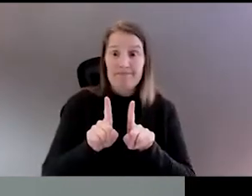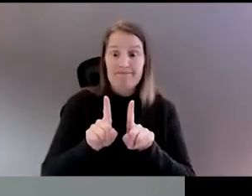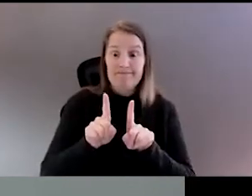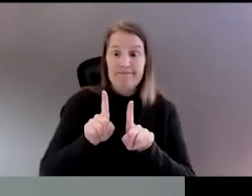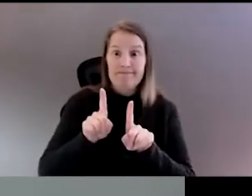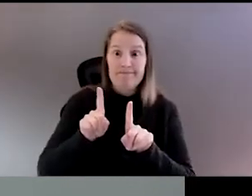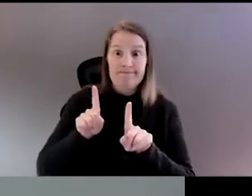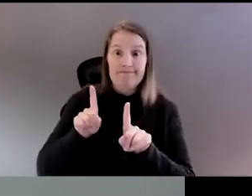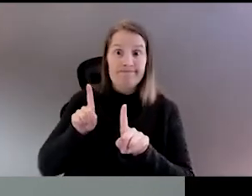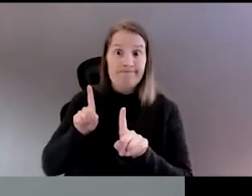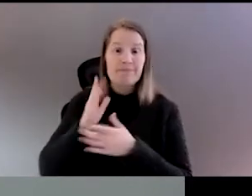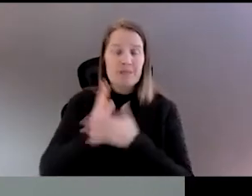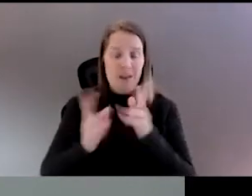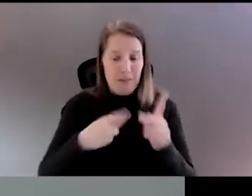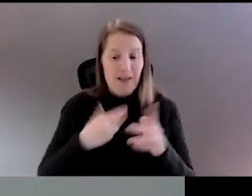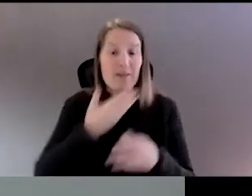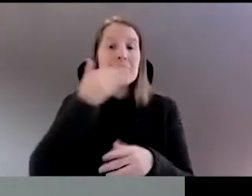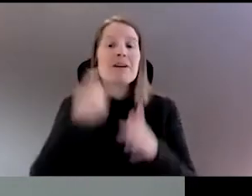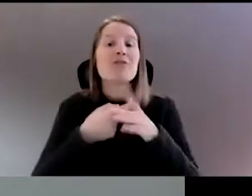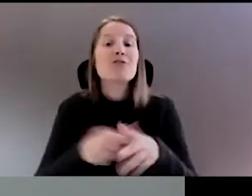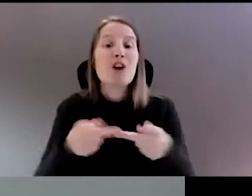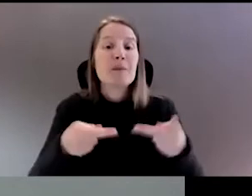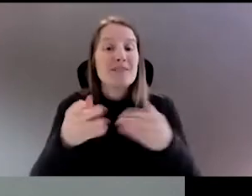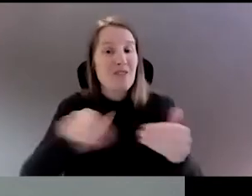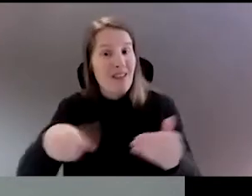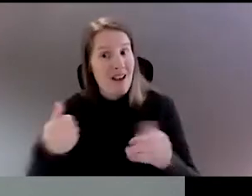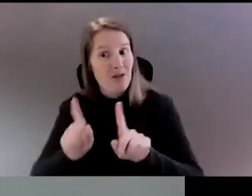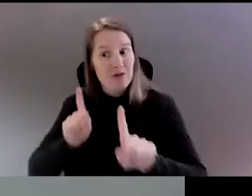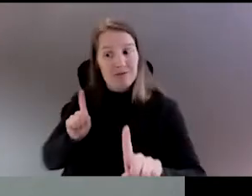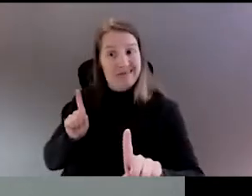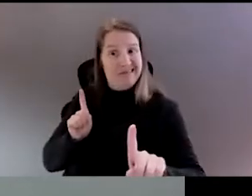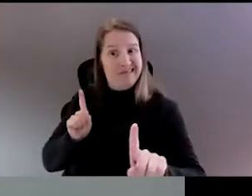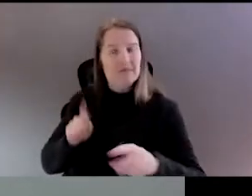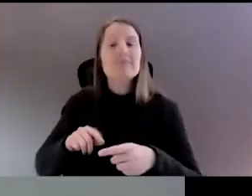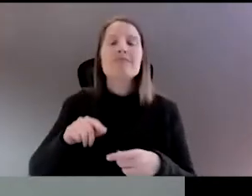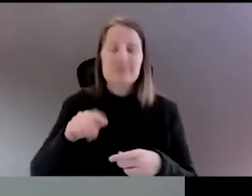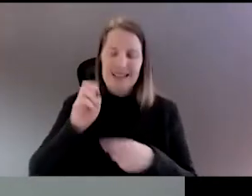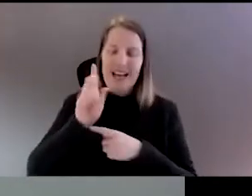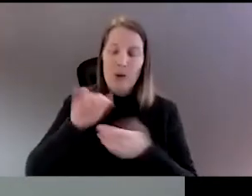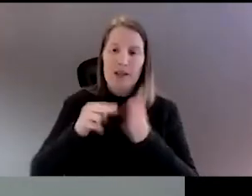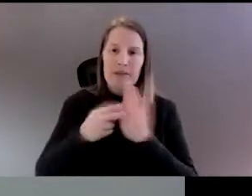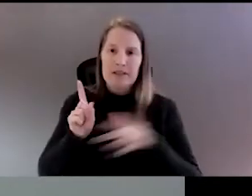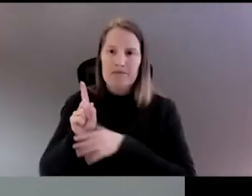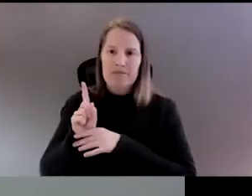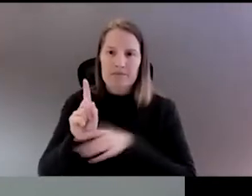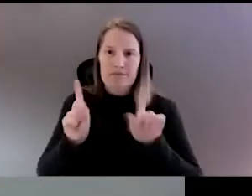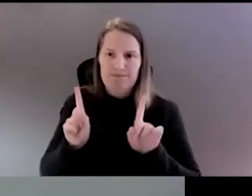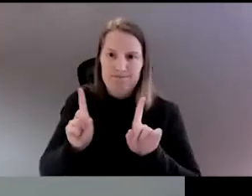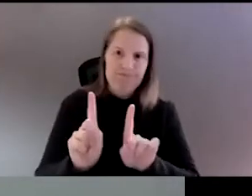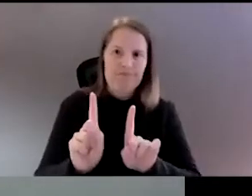starting position than others. And so equity means to make sure that everyone can at least start off together. A lot